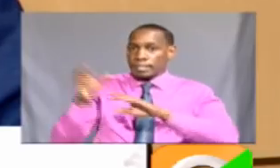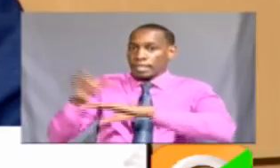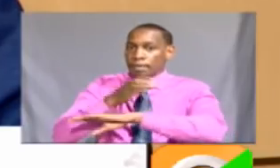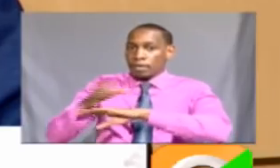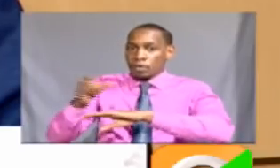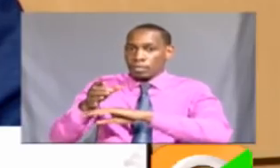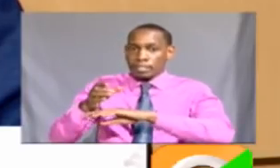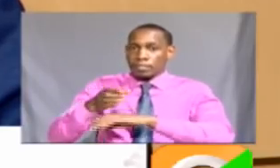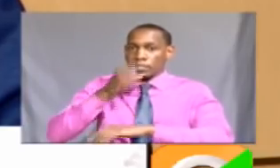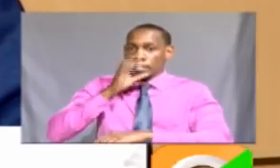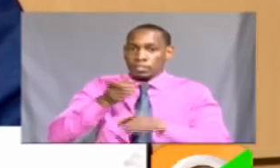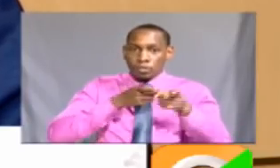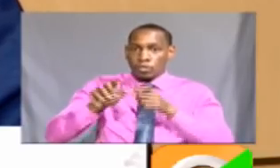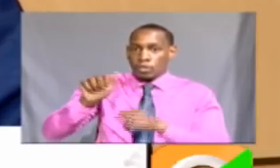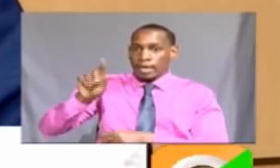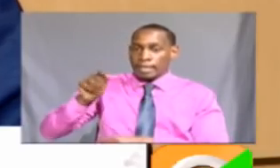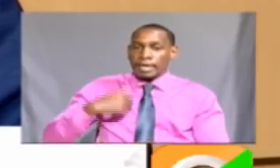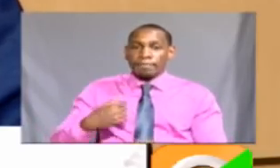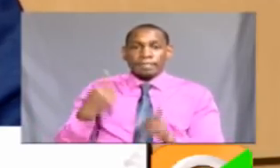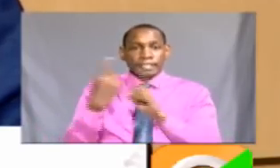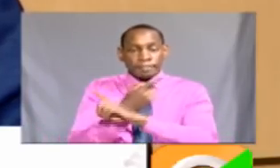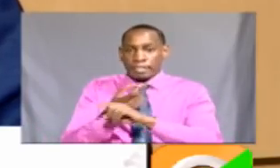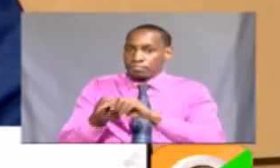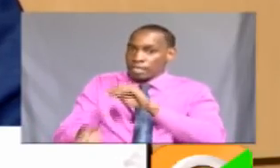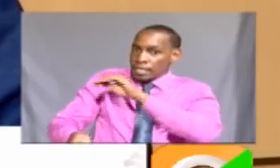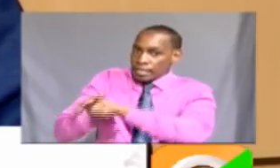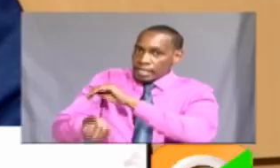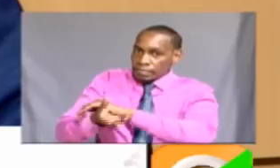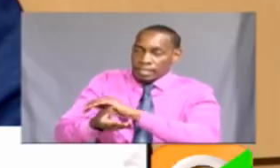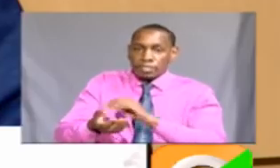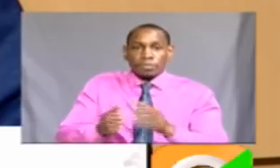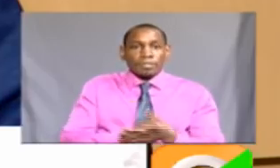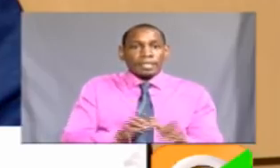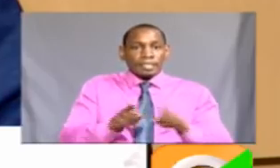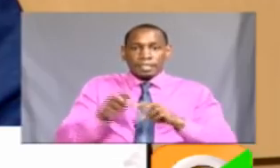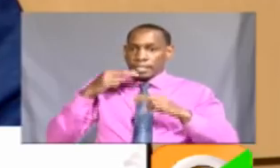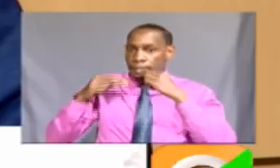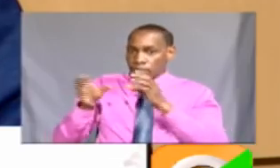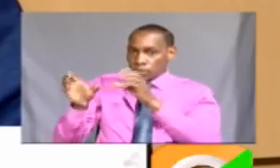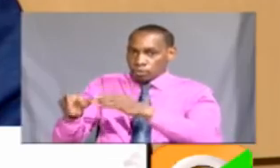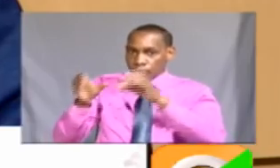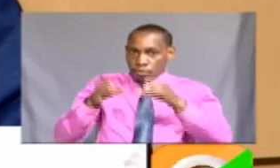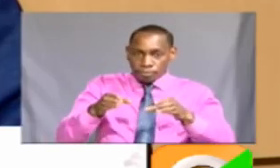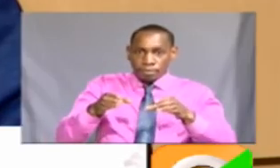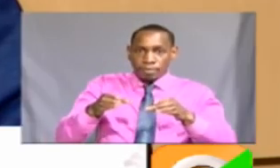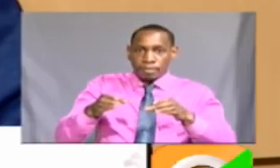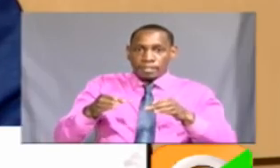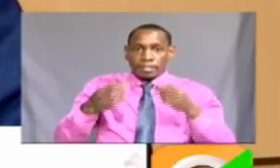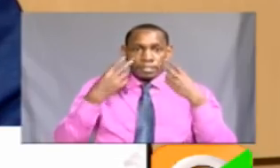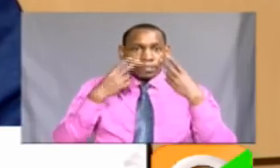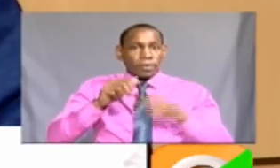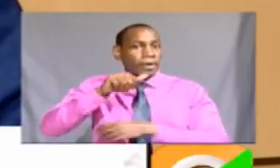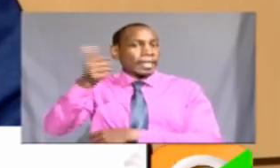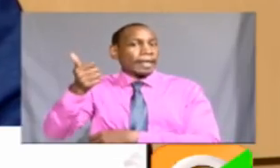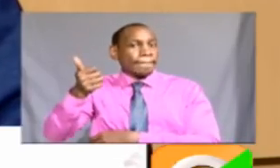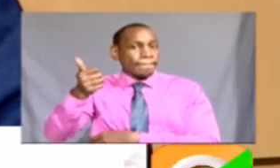Drinks Control Act, there's a different definition. When you go to the hotel classification, I saw in some